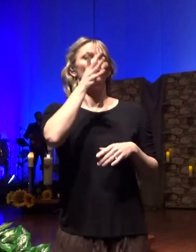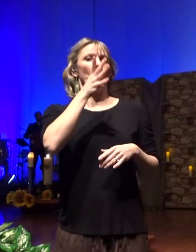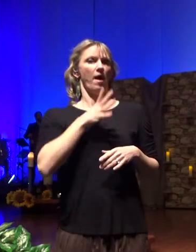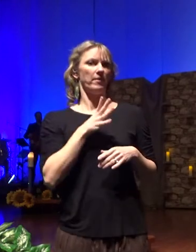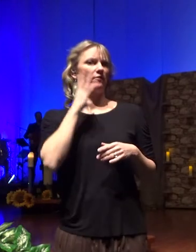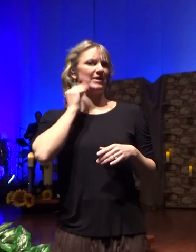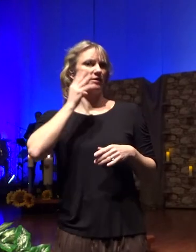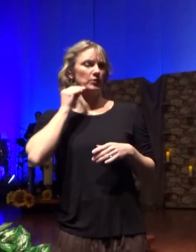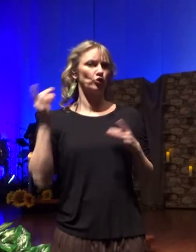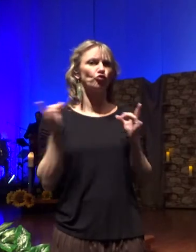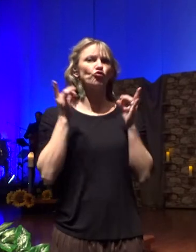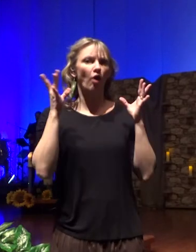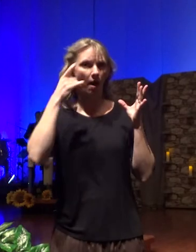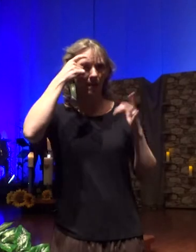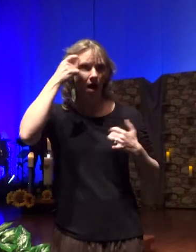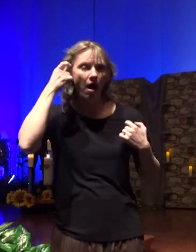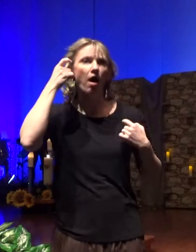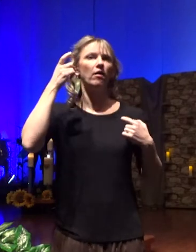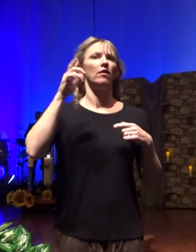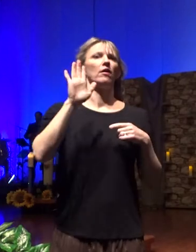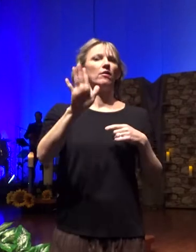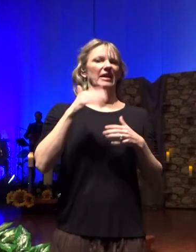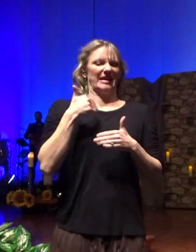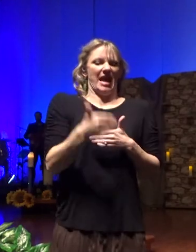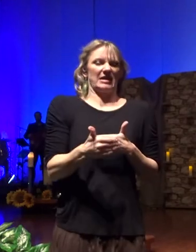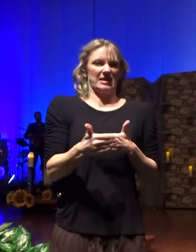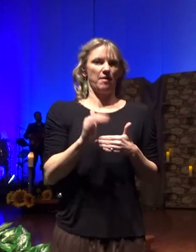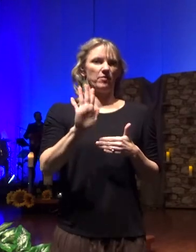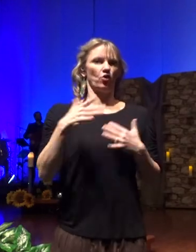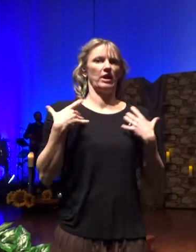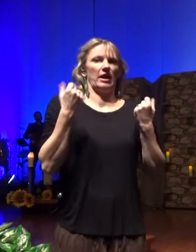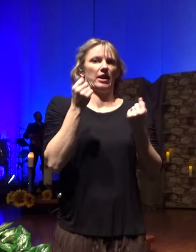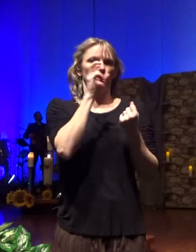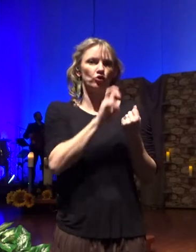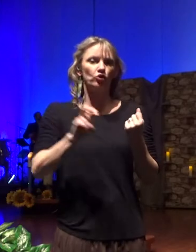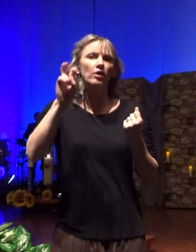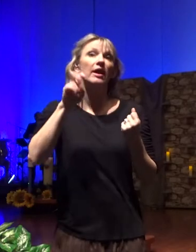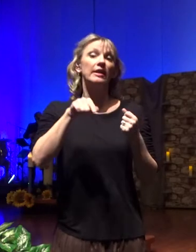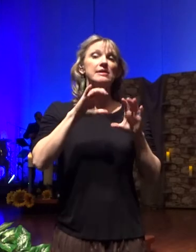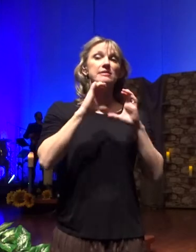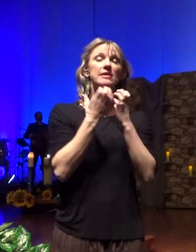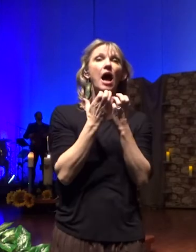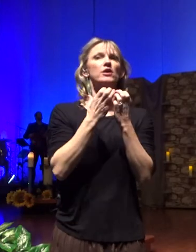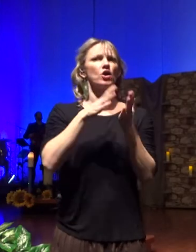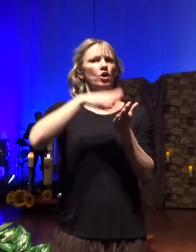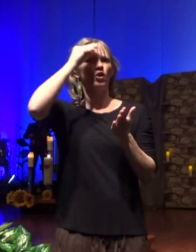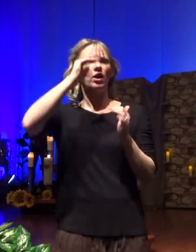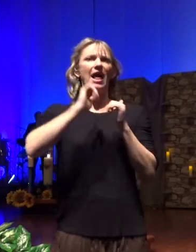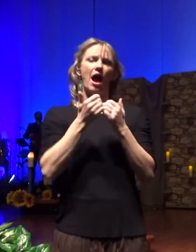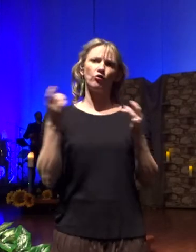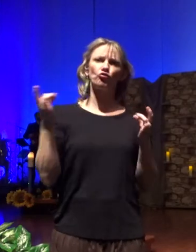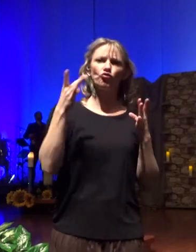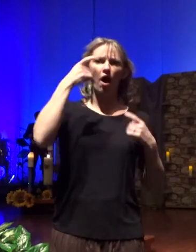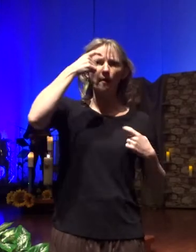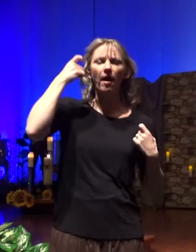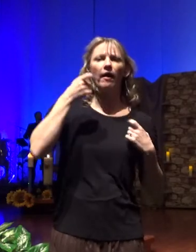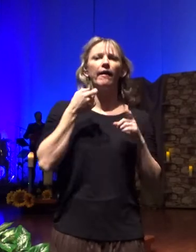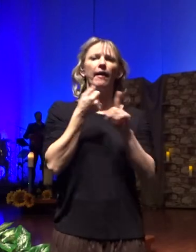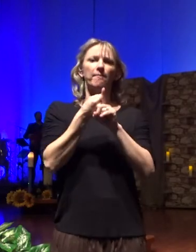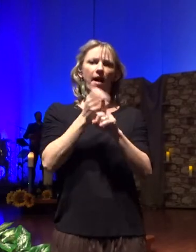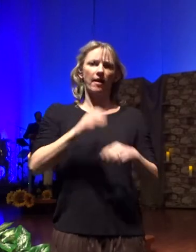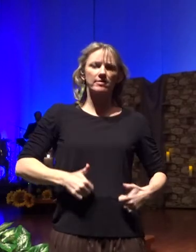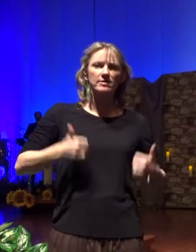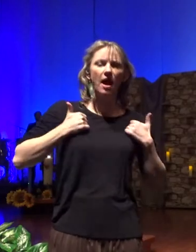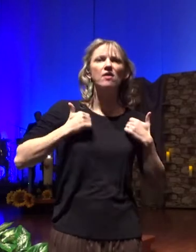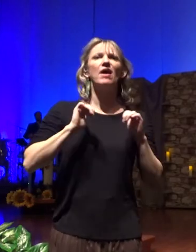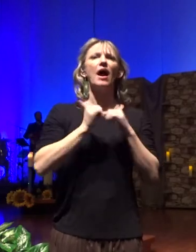experienced trauma and are ready to take their next step along their healing journey. In this class, we will learn how trauma can impact one's life and